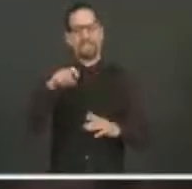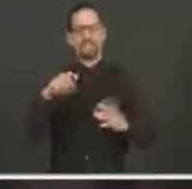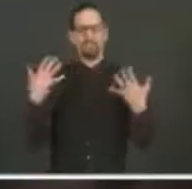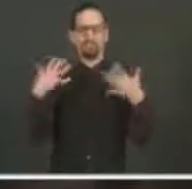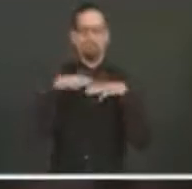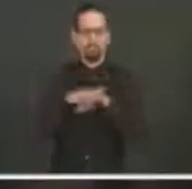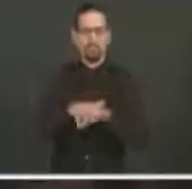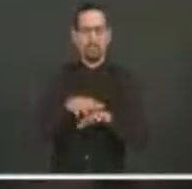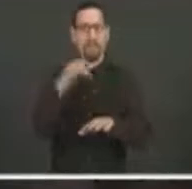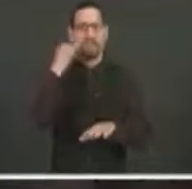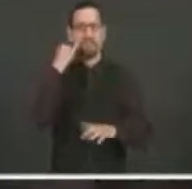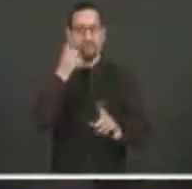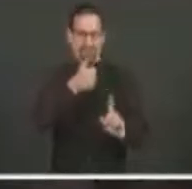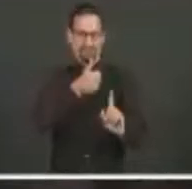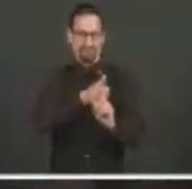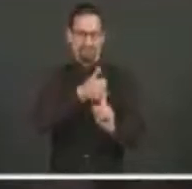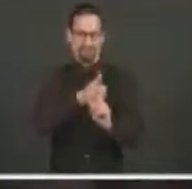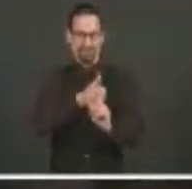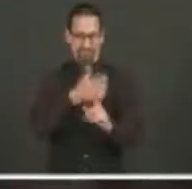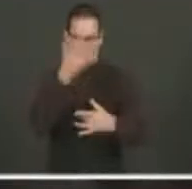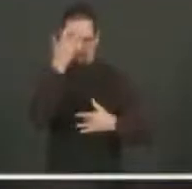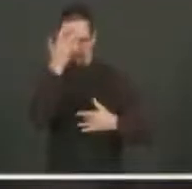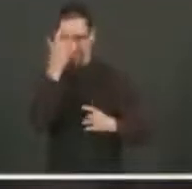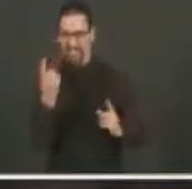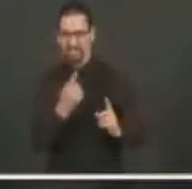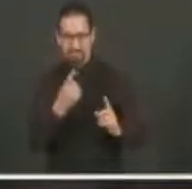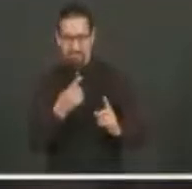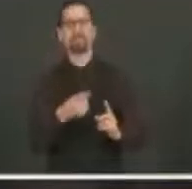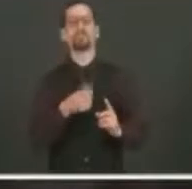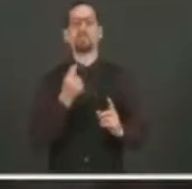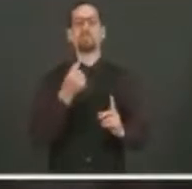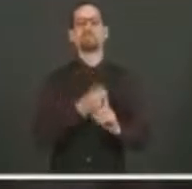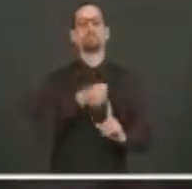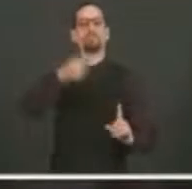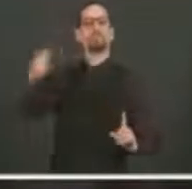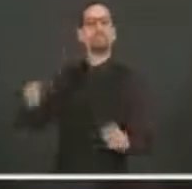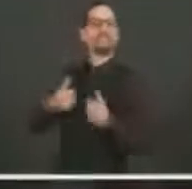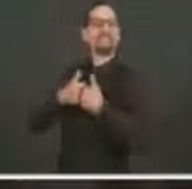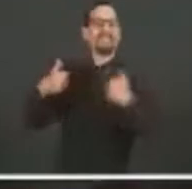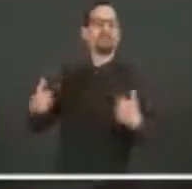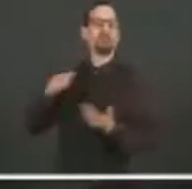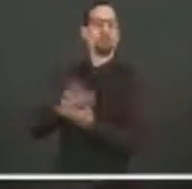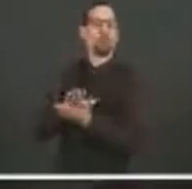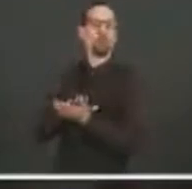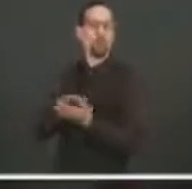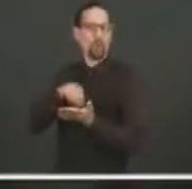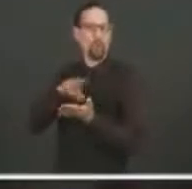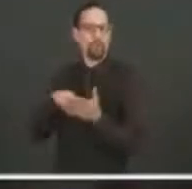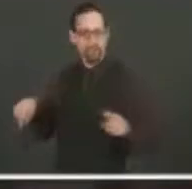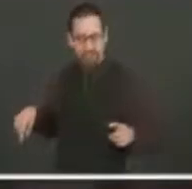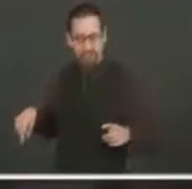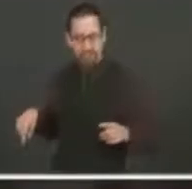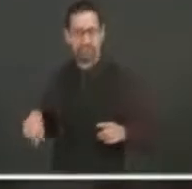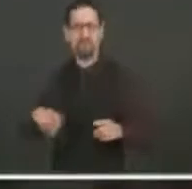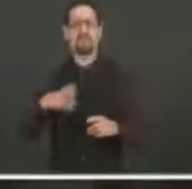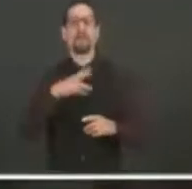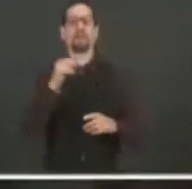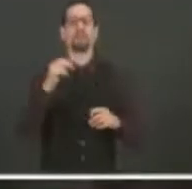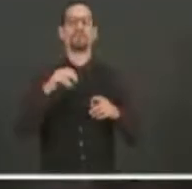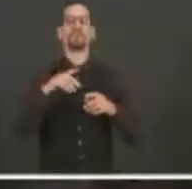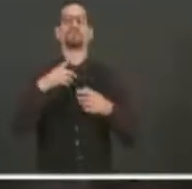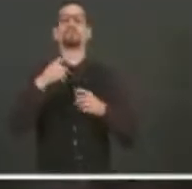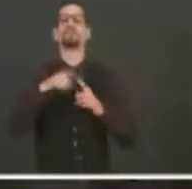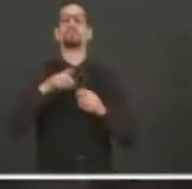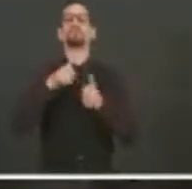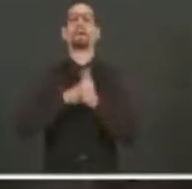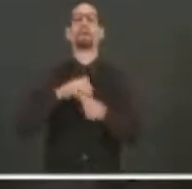feeling well, they will continue to receive instruction virtually. And we're working regionally to make a lot of this happen,